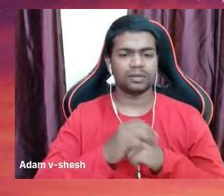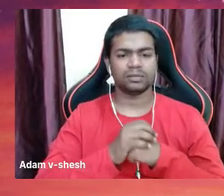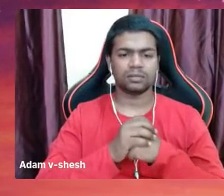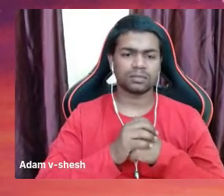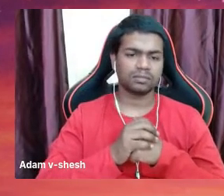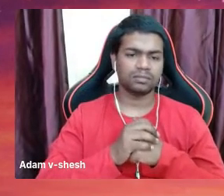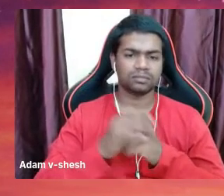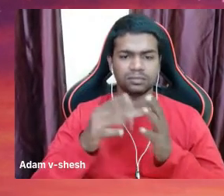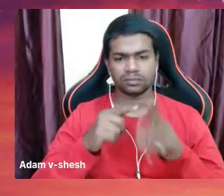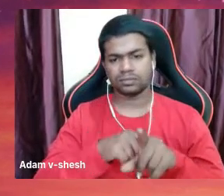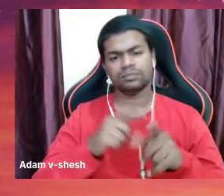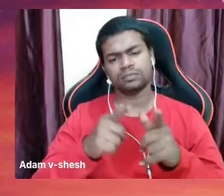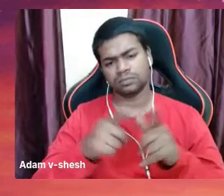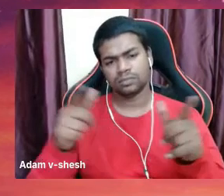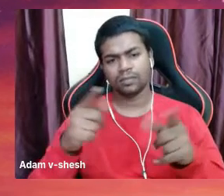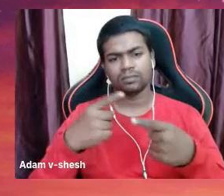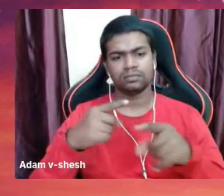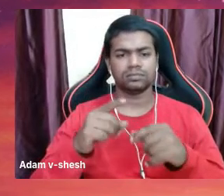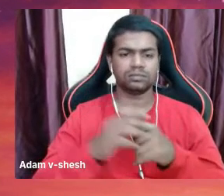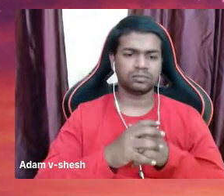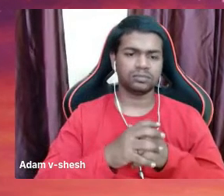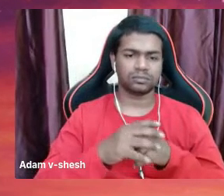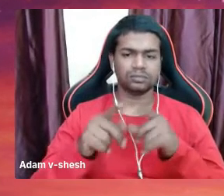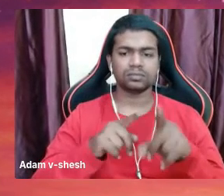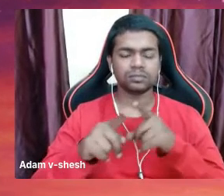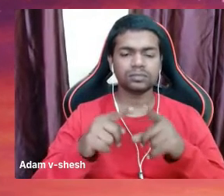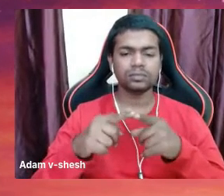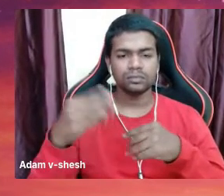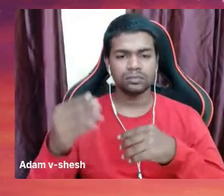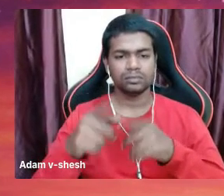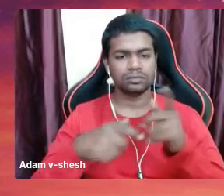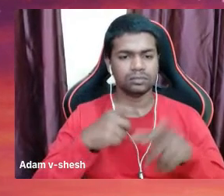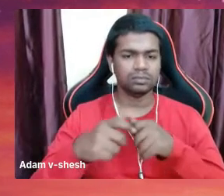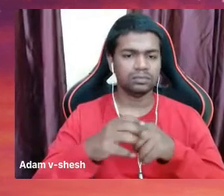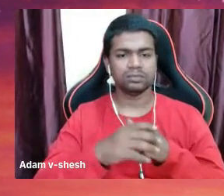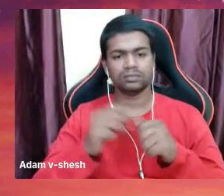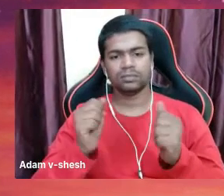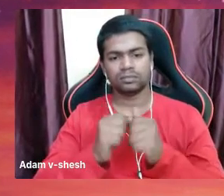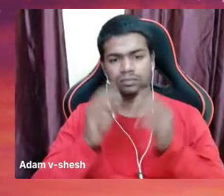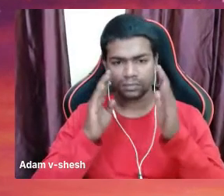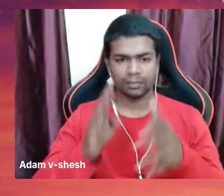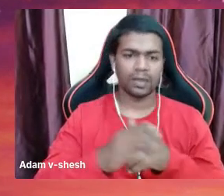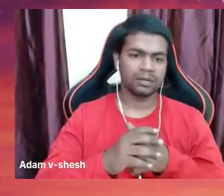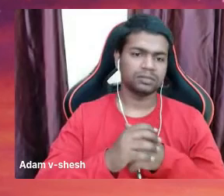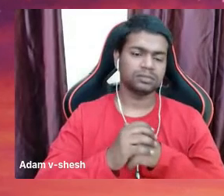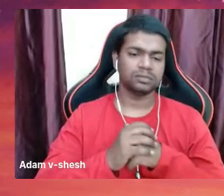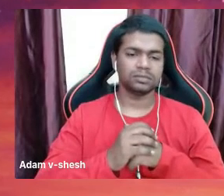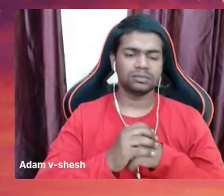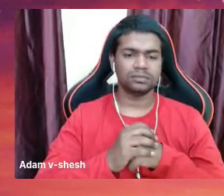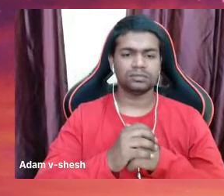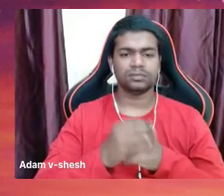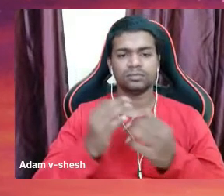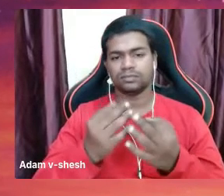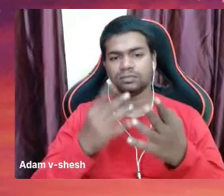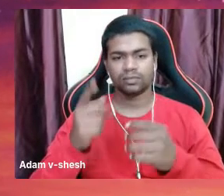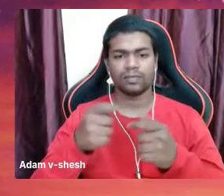may take a while, but there will be examples over a period of time that companies that work with focus and discipline will get really excellent at